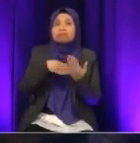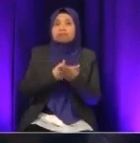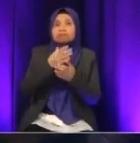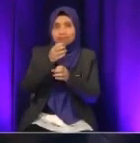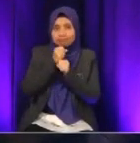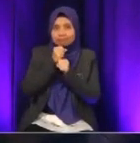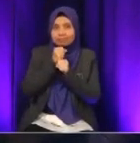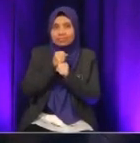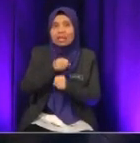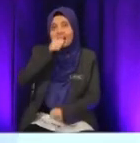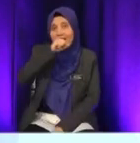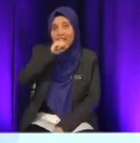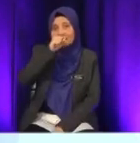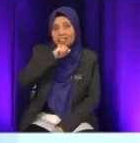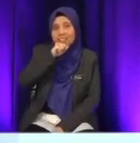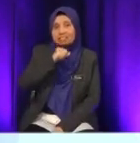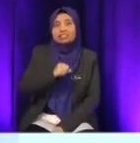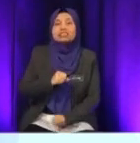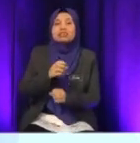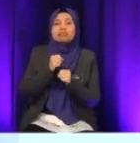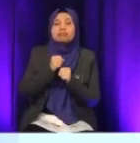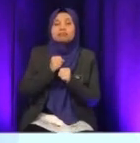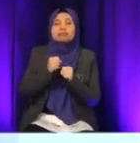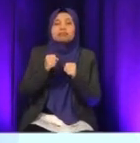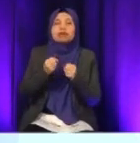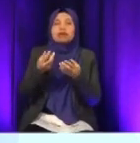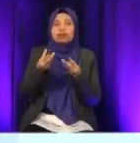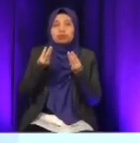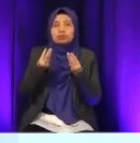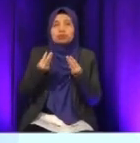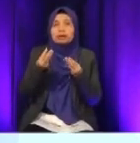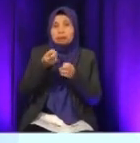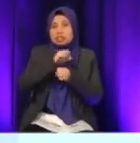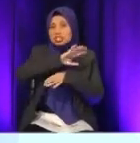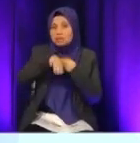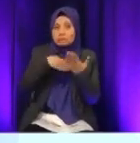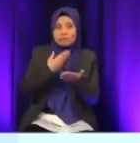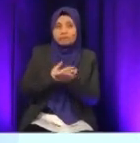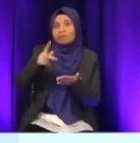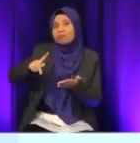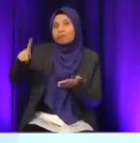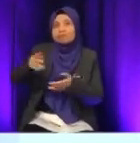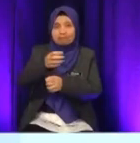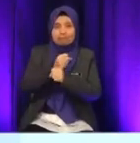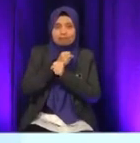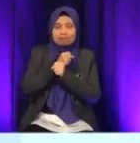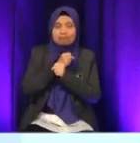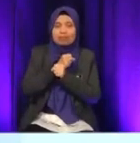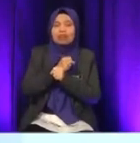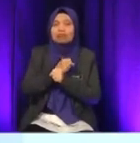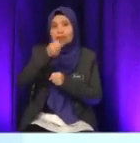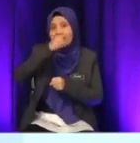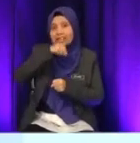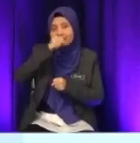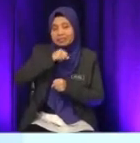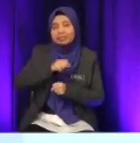moment teacher asks G or I, they immediately say whether it's G or I. They're very right? responsive, right? Yep, very responsive. So why don't we give them the ice cream